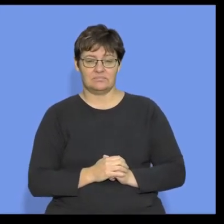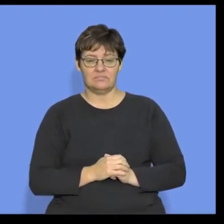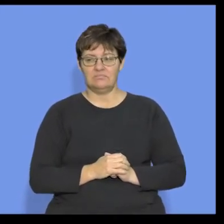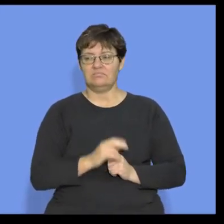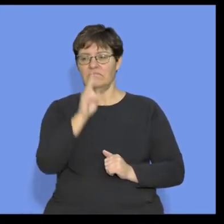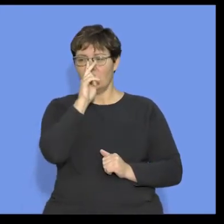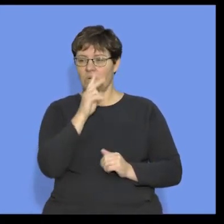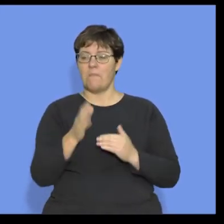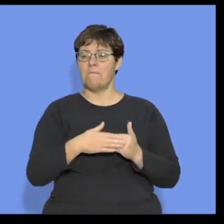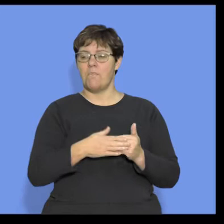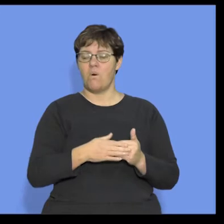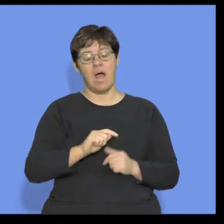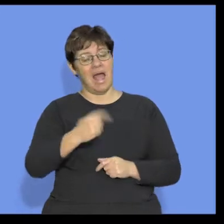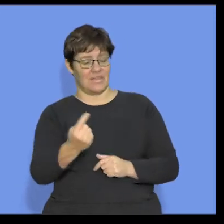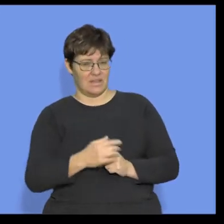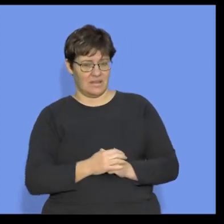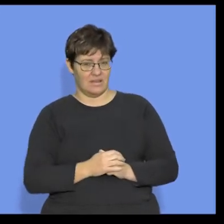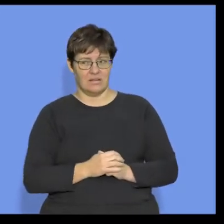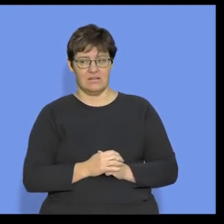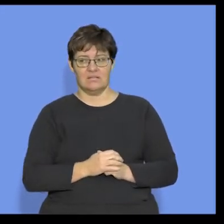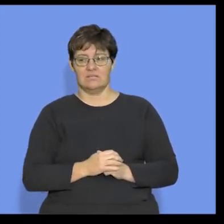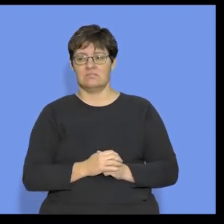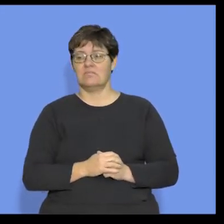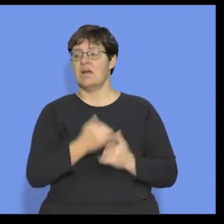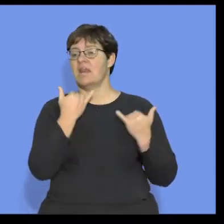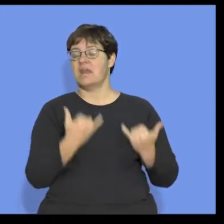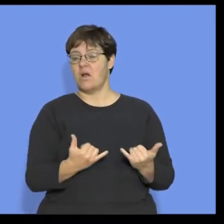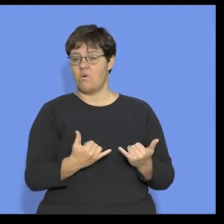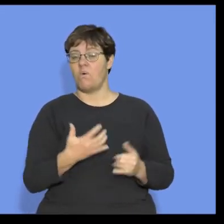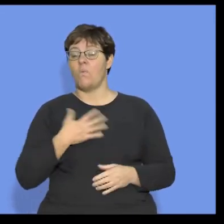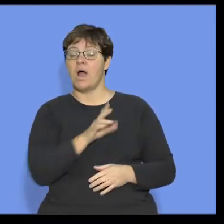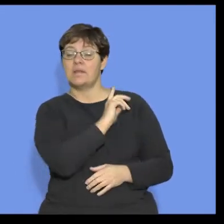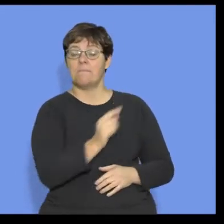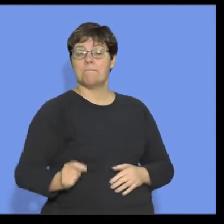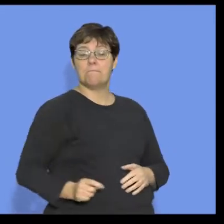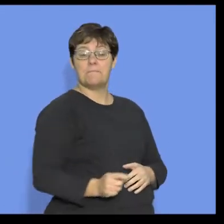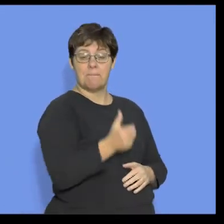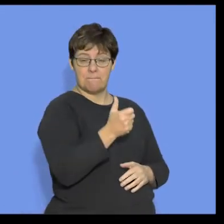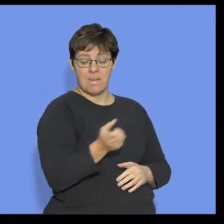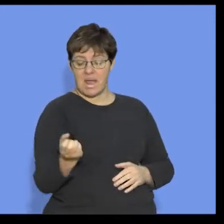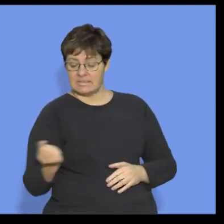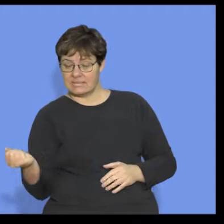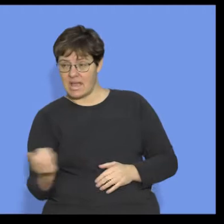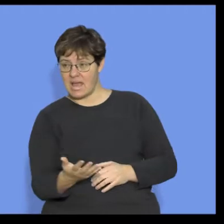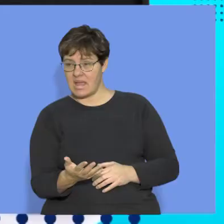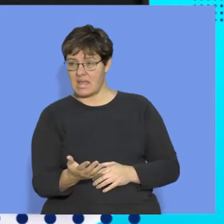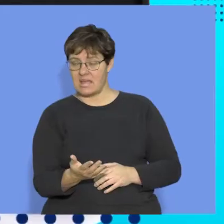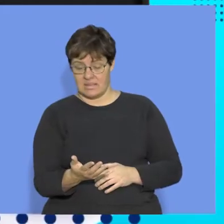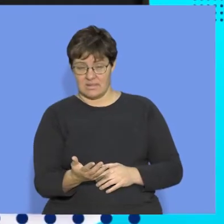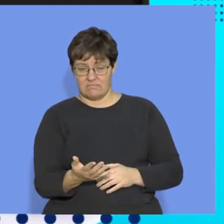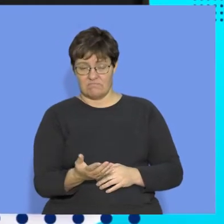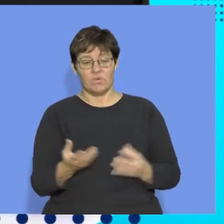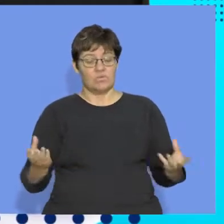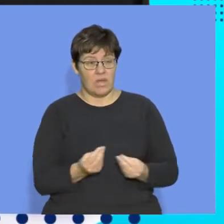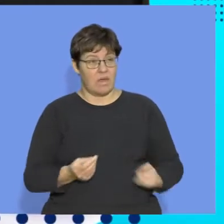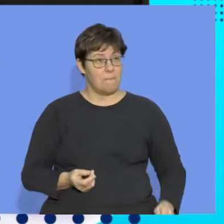Now, let's look at another tree diagram. But this tree diagram, we want to take a coin and a die, and